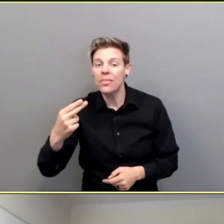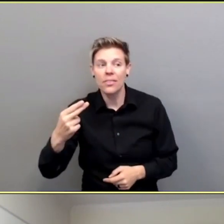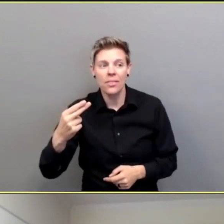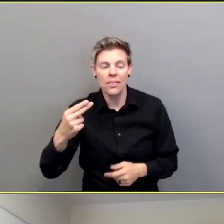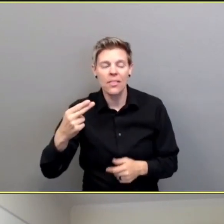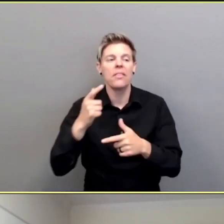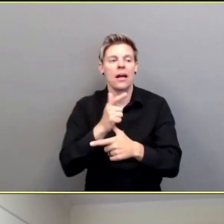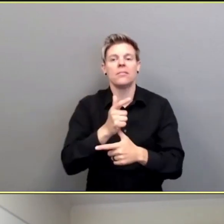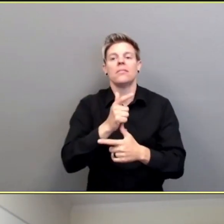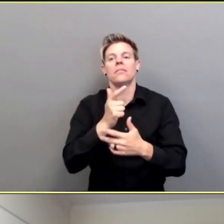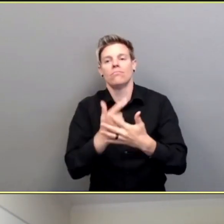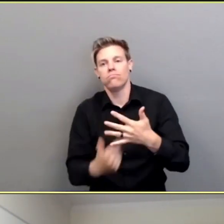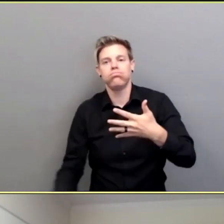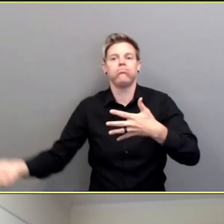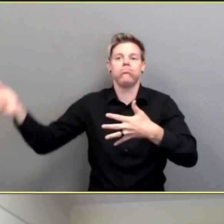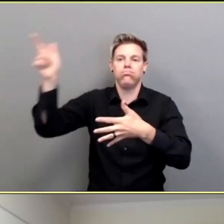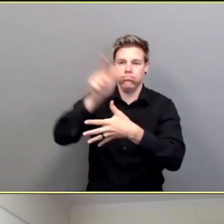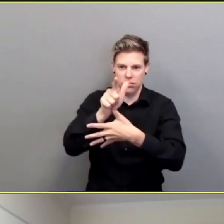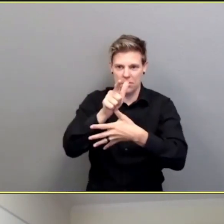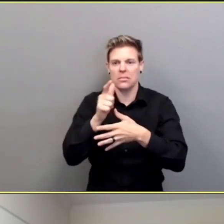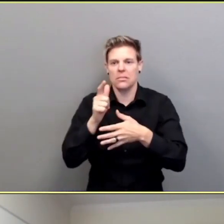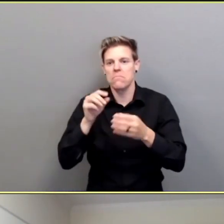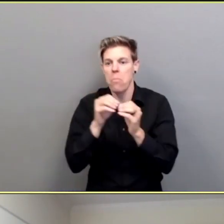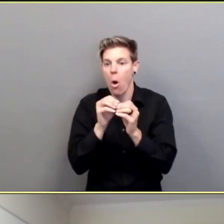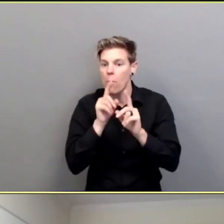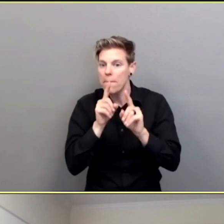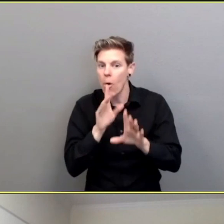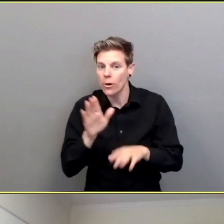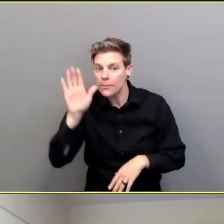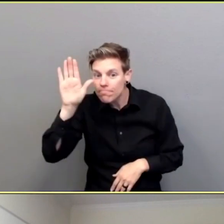have. So Mike, you are.